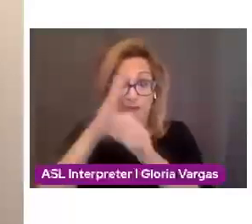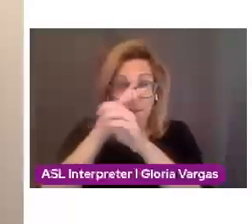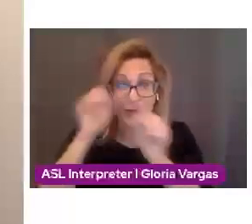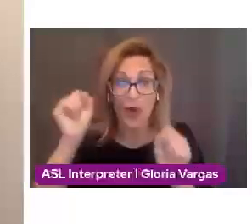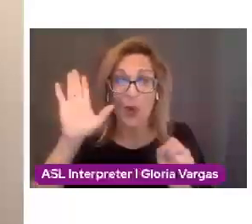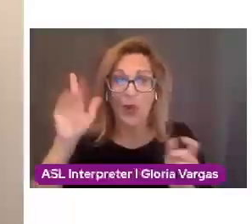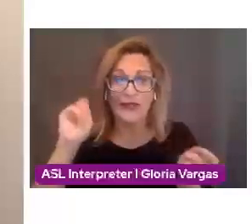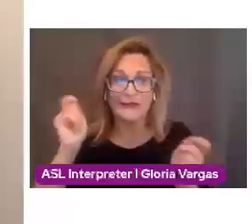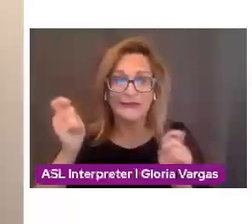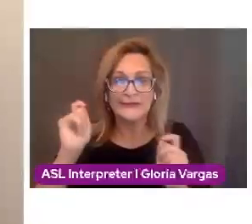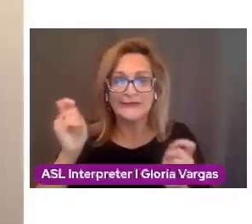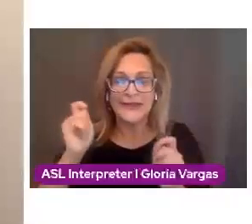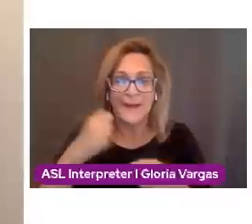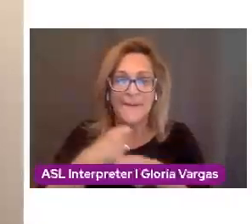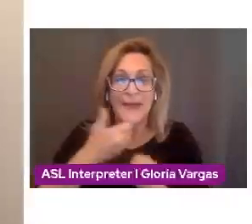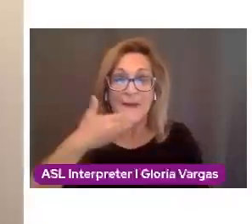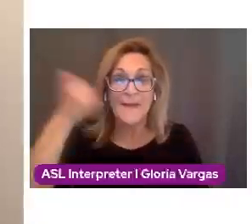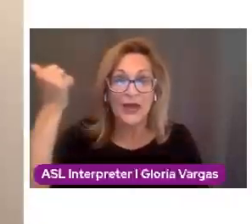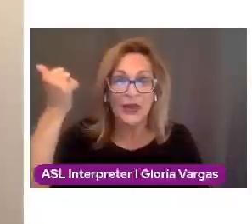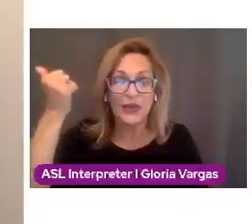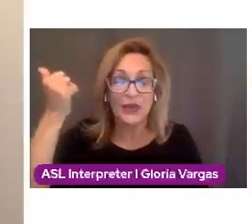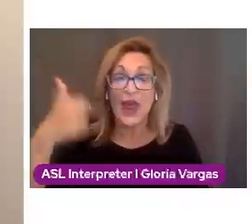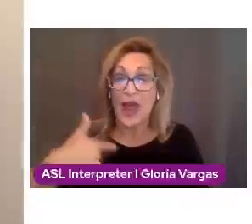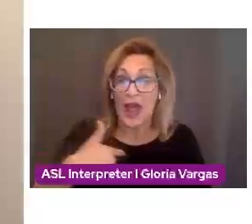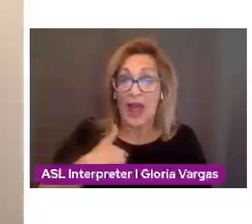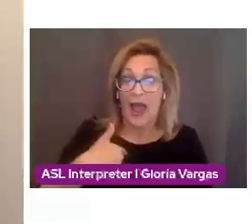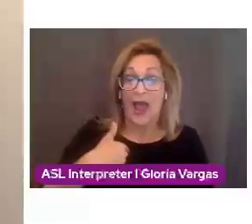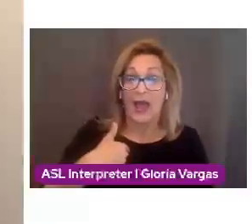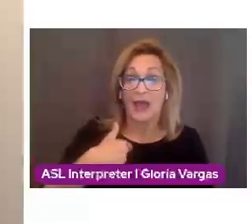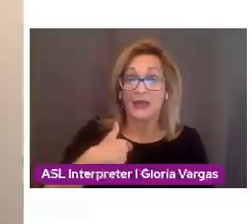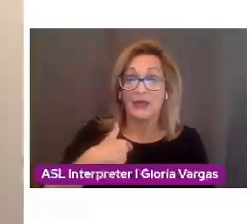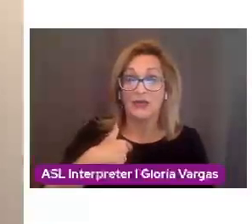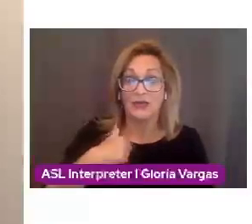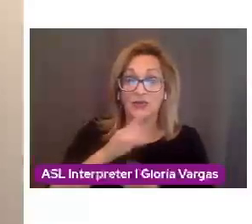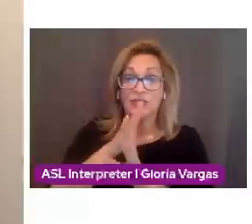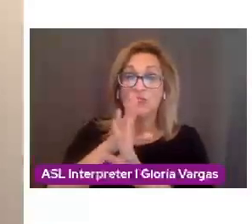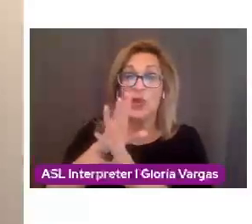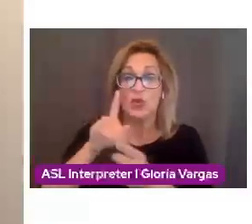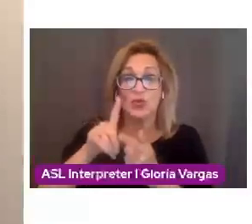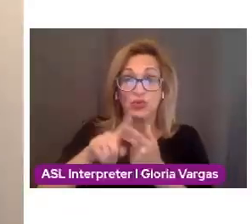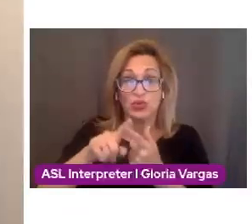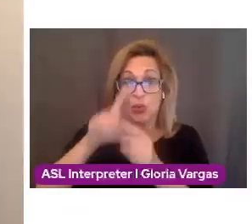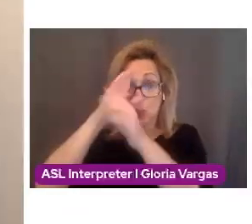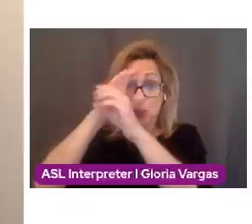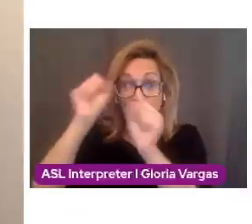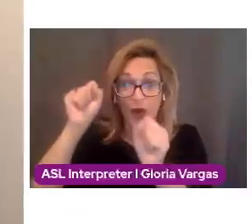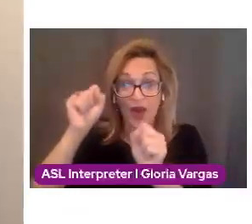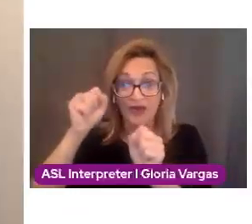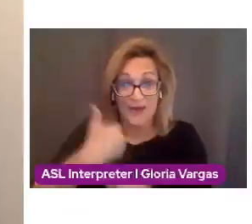I have spoken with the president directly myself on this issue, and